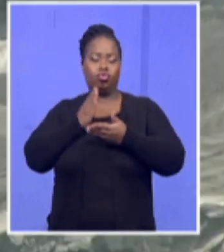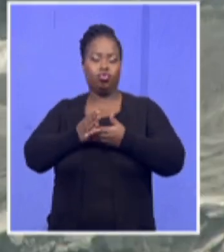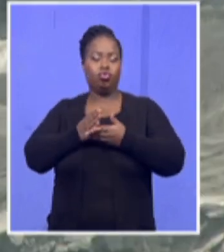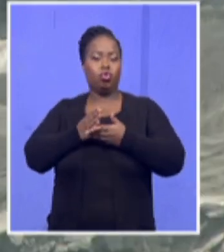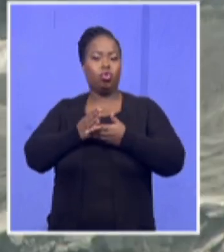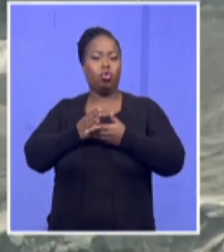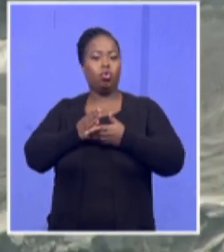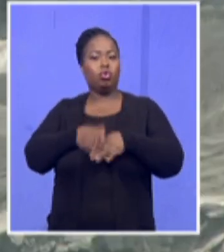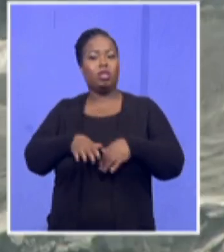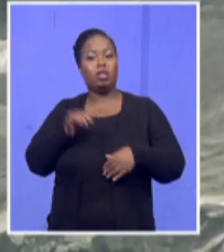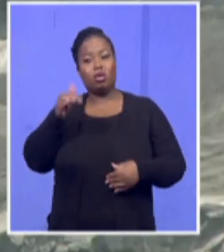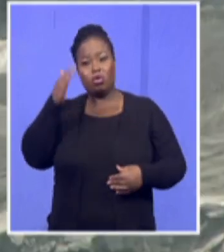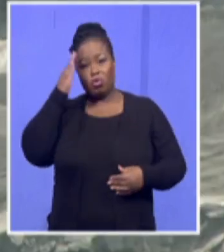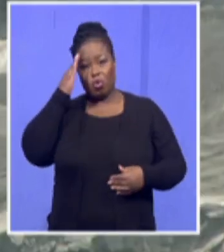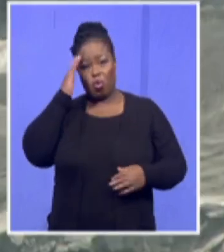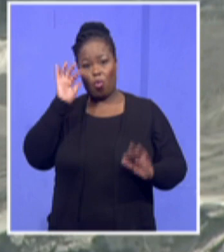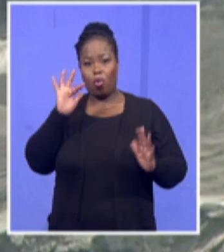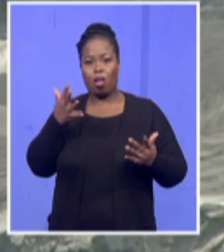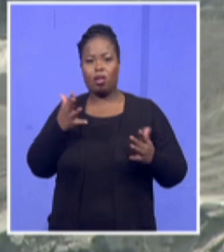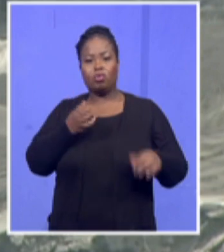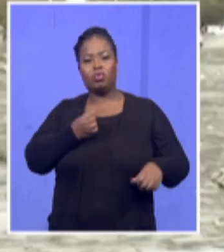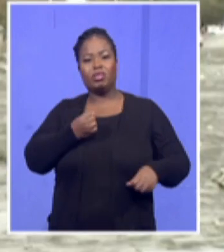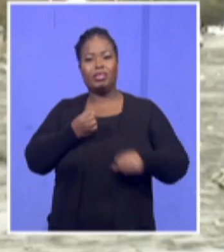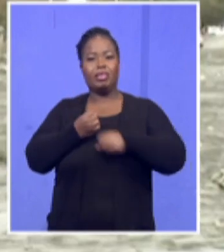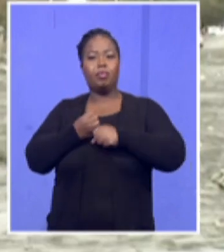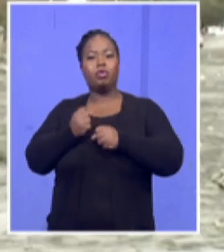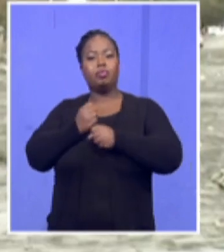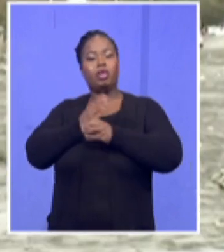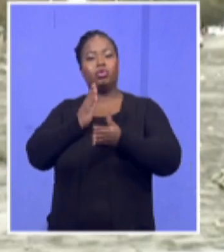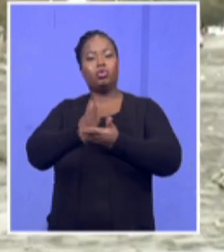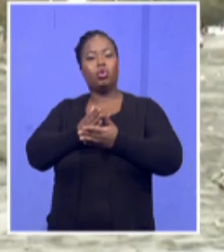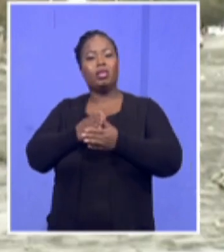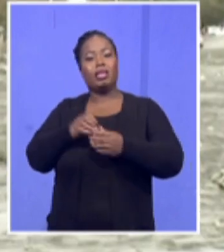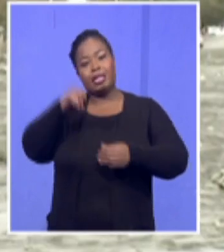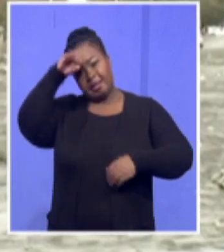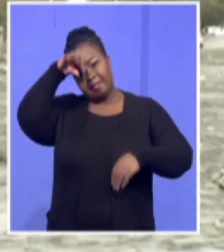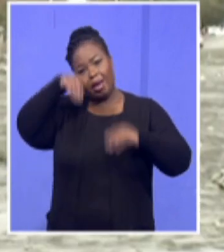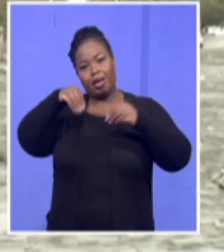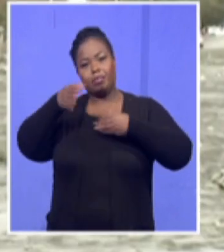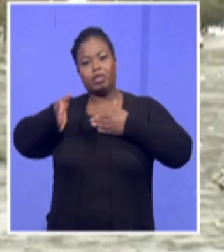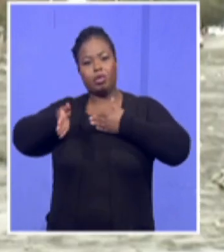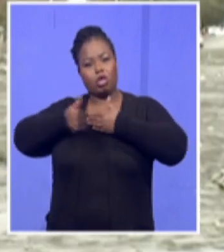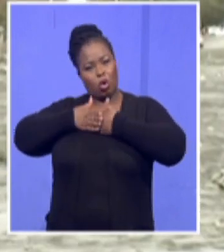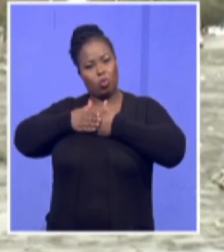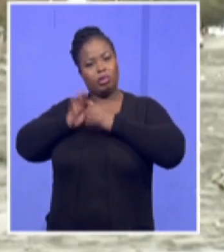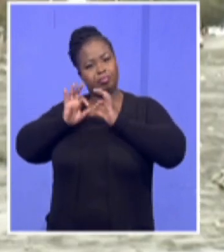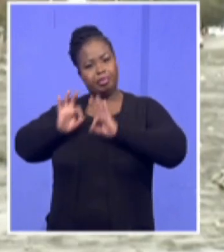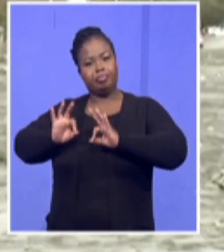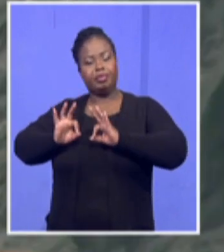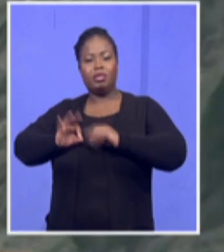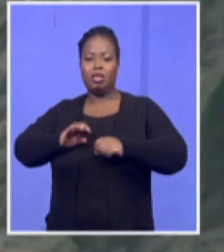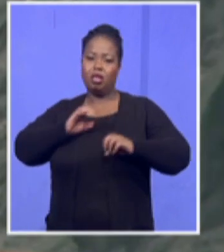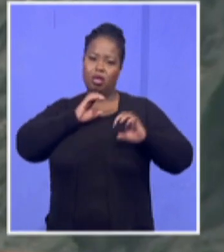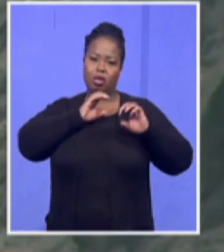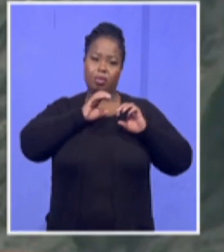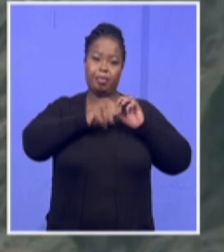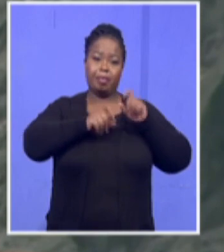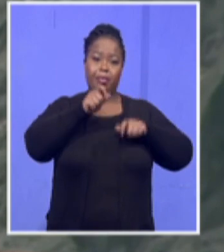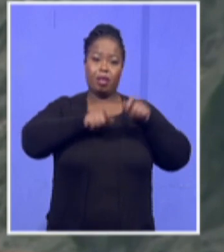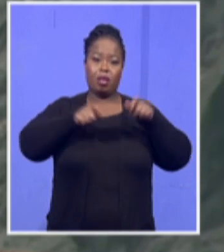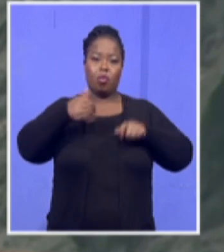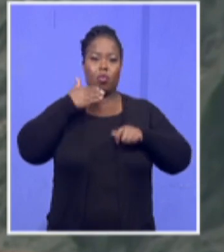interdisciplinary knowledge to support safe tailings management. That needs to be communicated to people living around